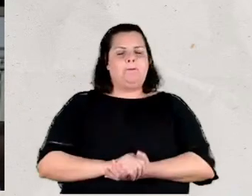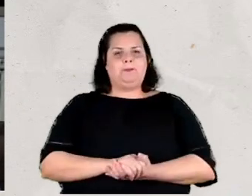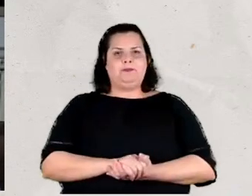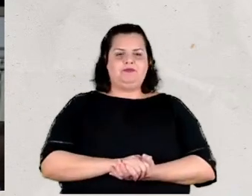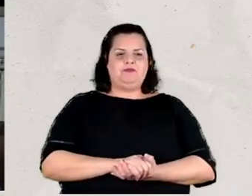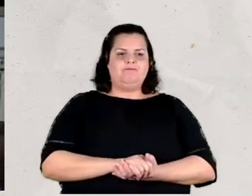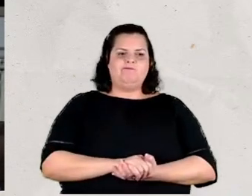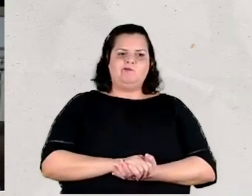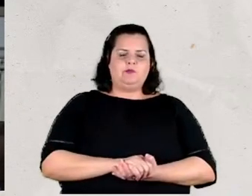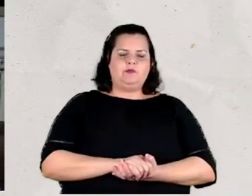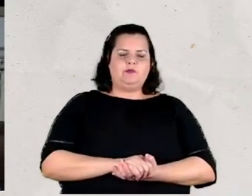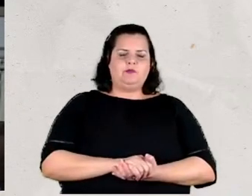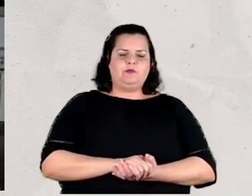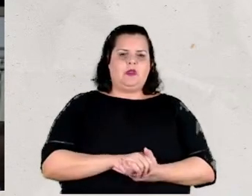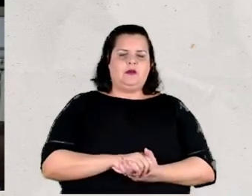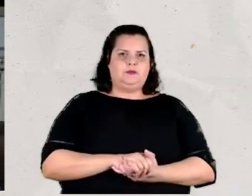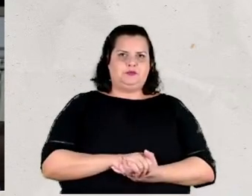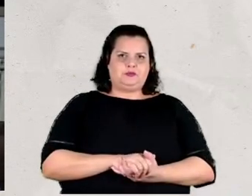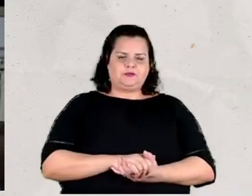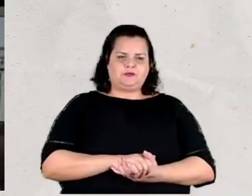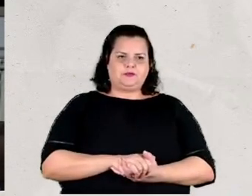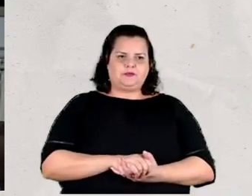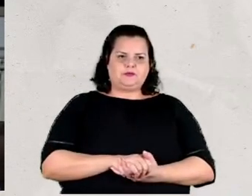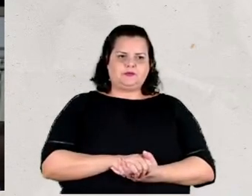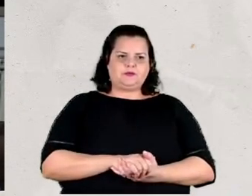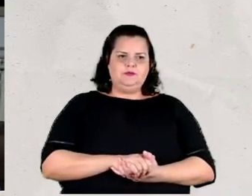I don't hear a translation.